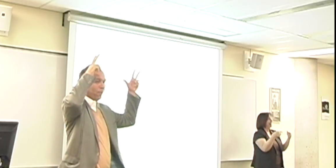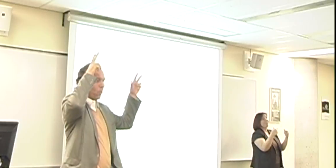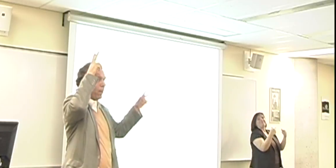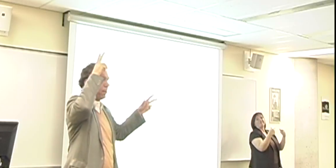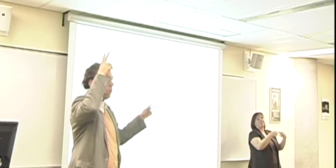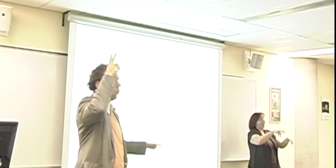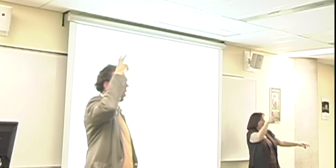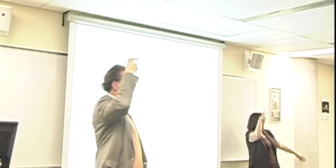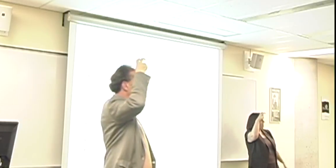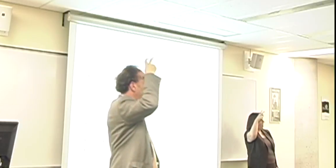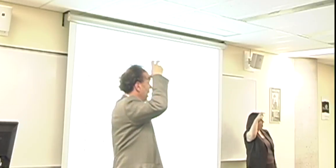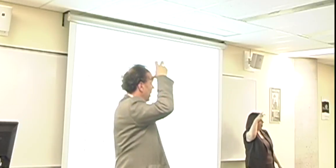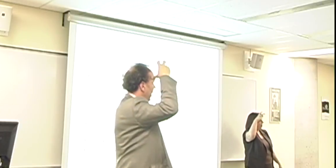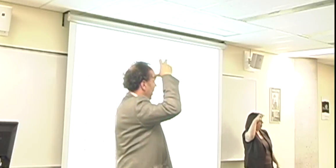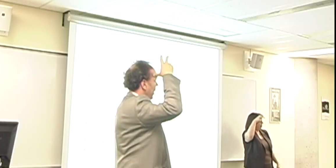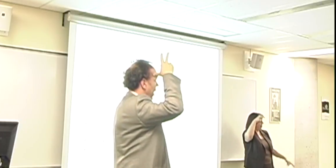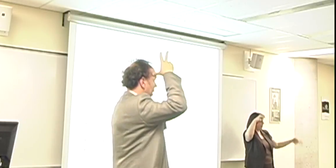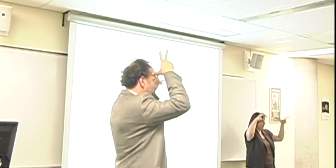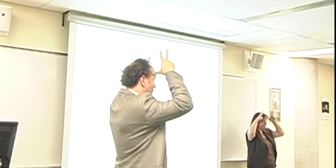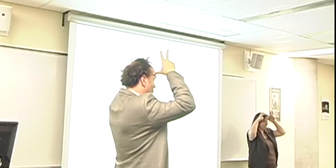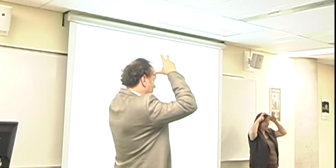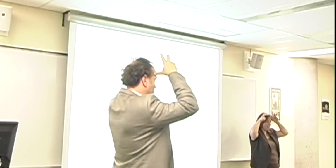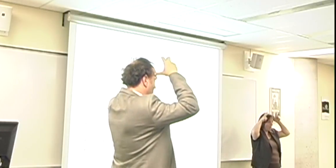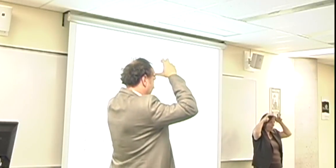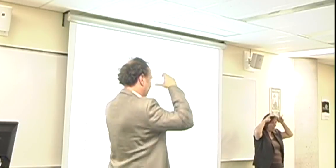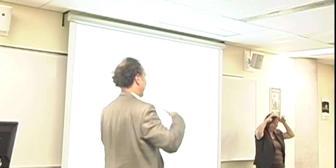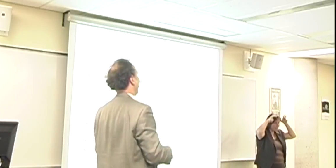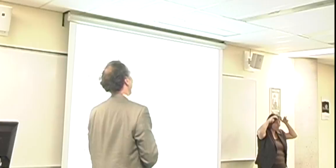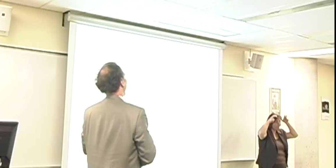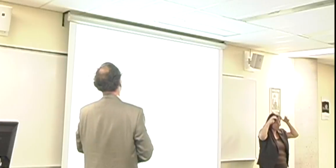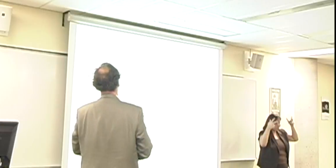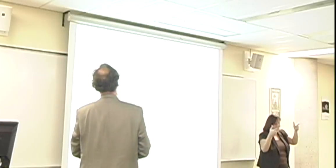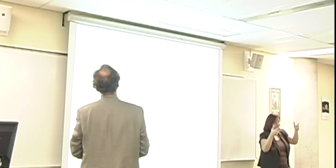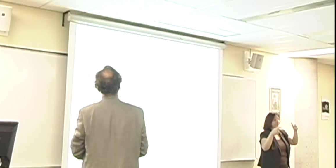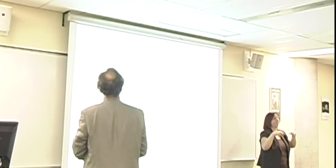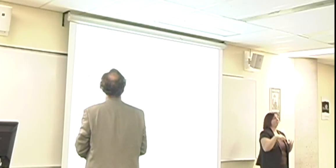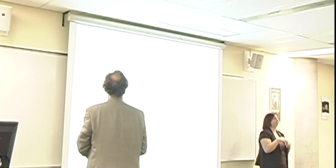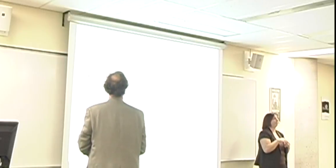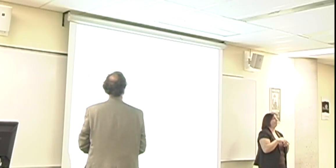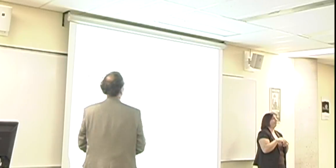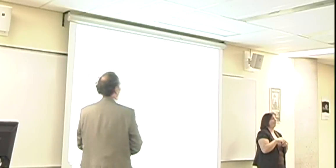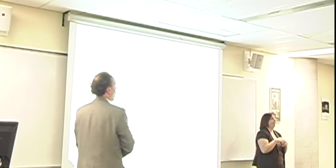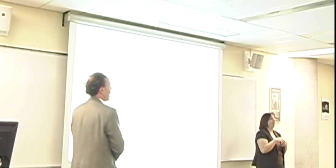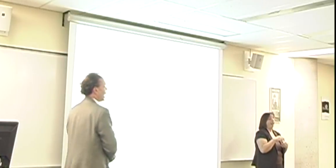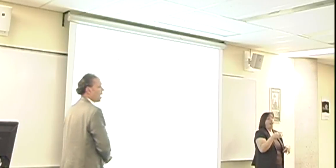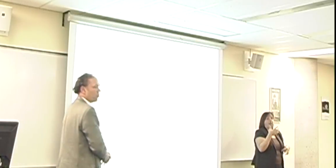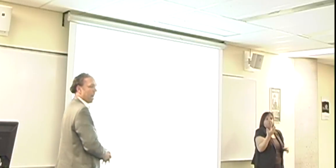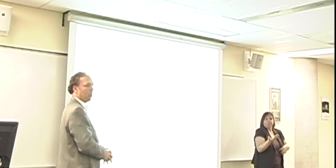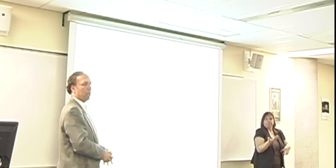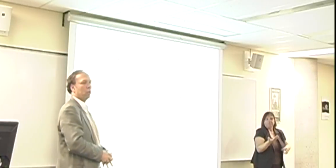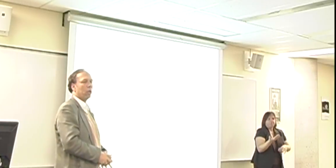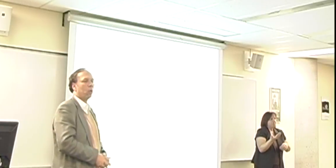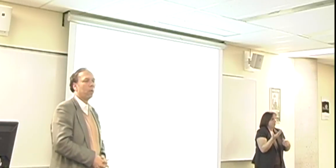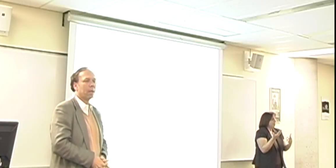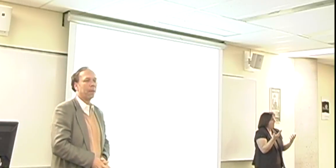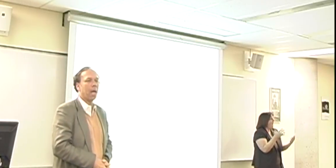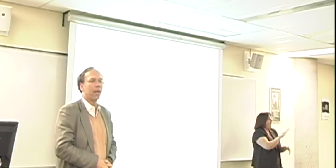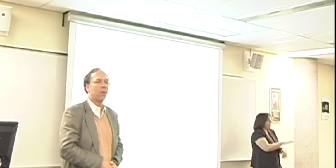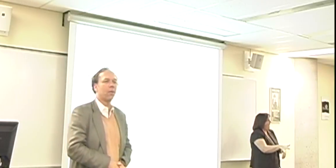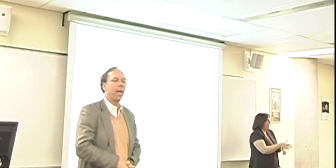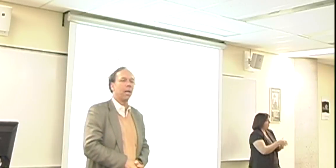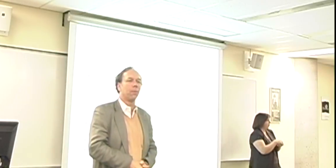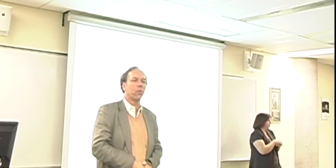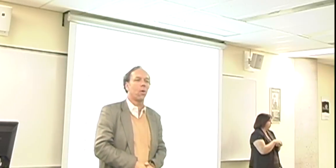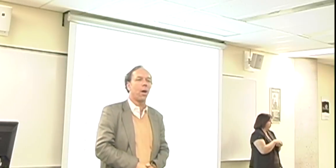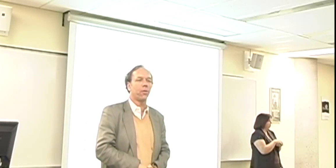Devil with one hand, and devil with two hands. So what the child can do is,